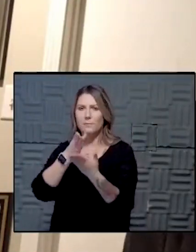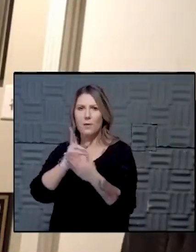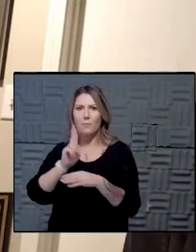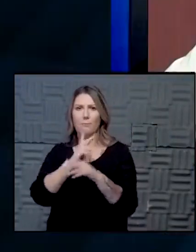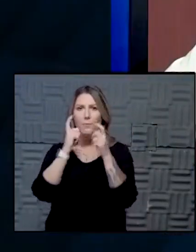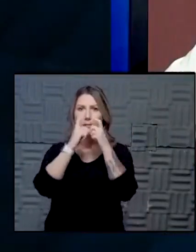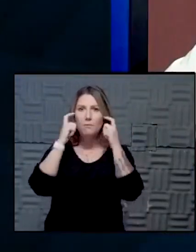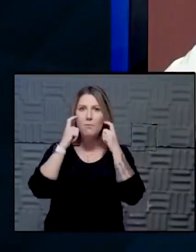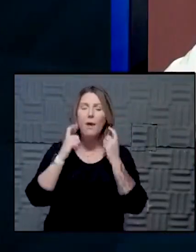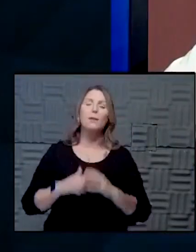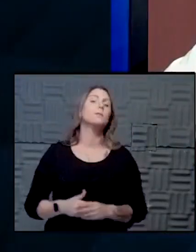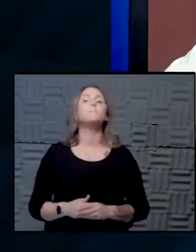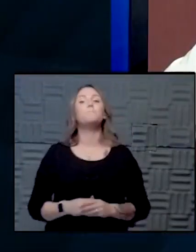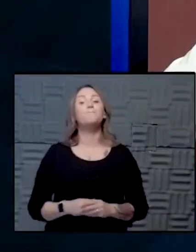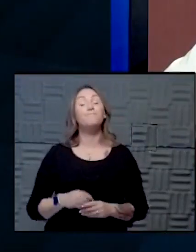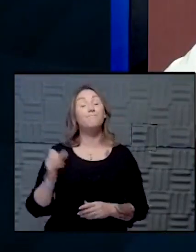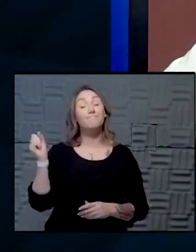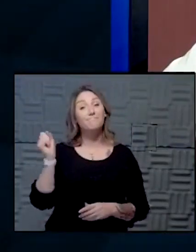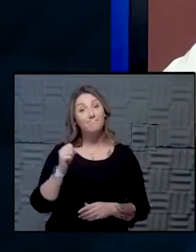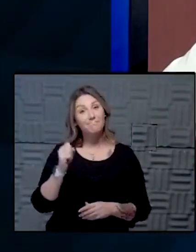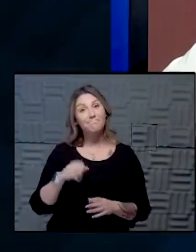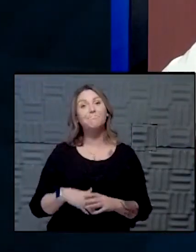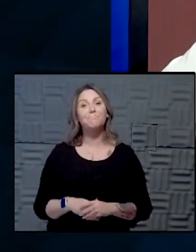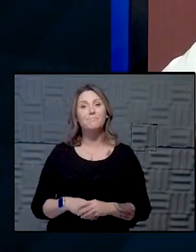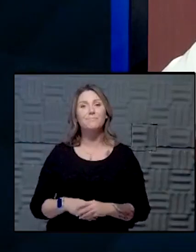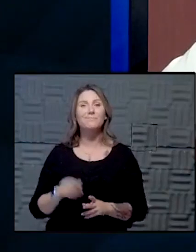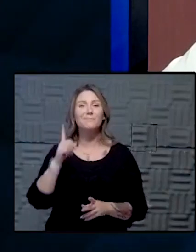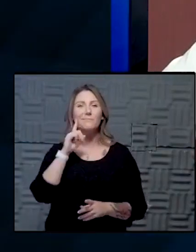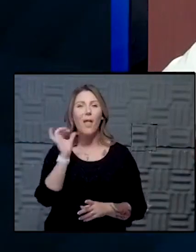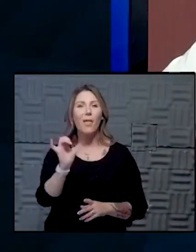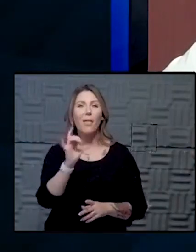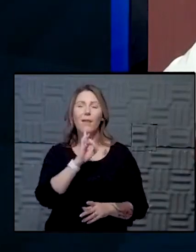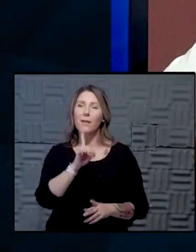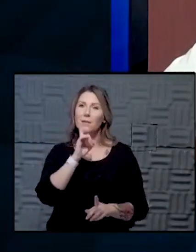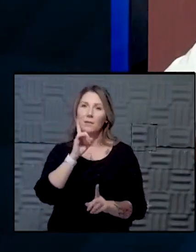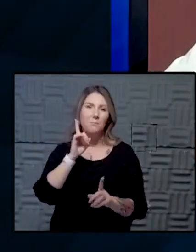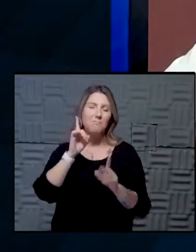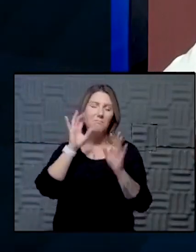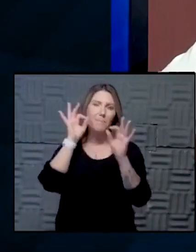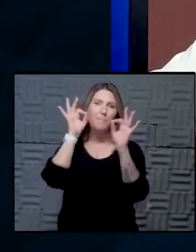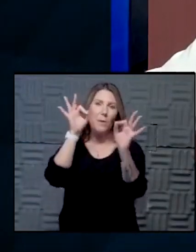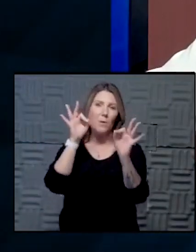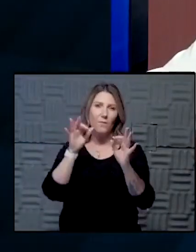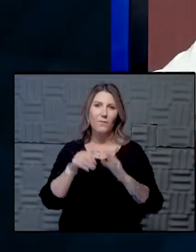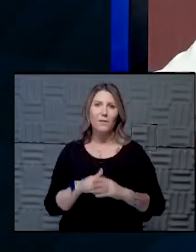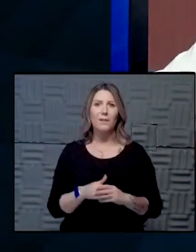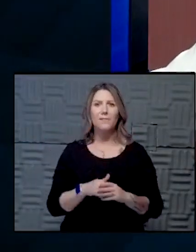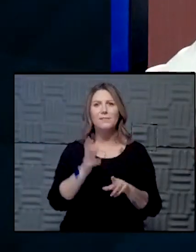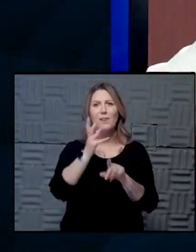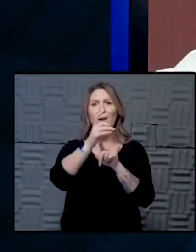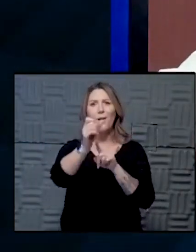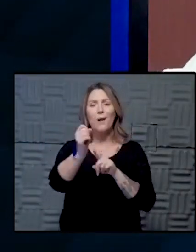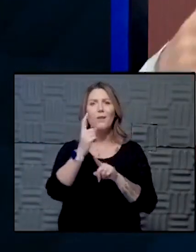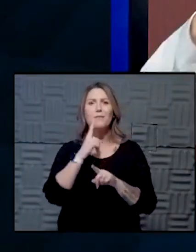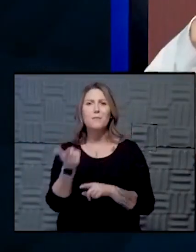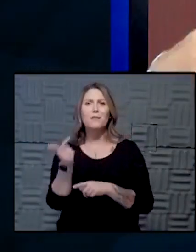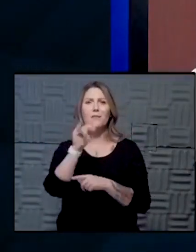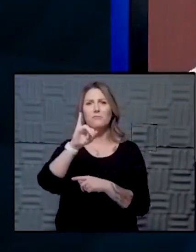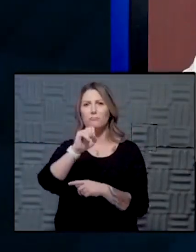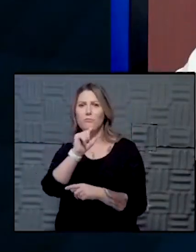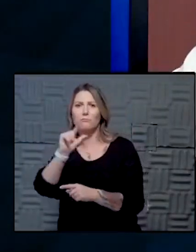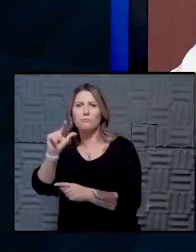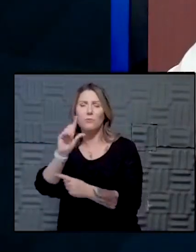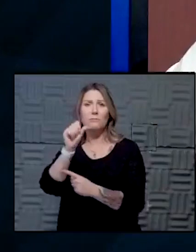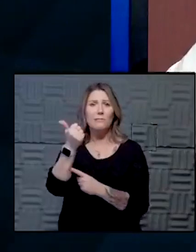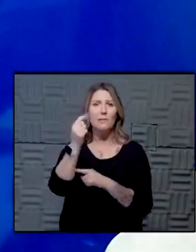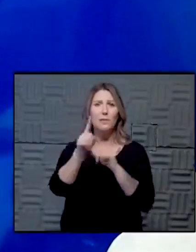masks. Yeah, indeed. So it sounds like you guys are right on target. This is awesome. Let's turn to Jill here and ask and see if there's